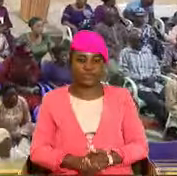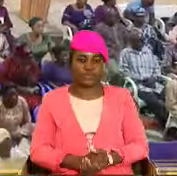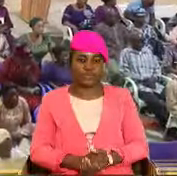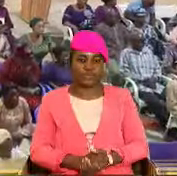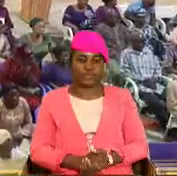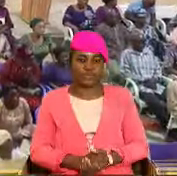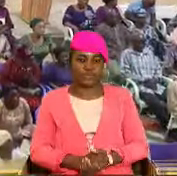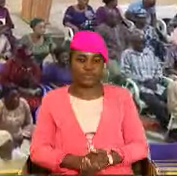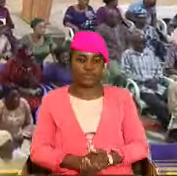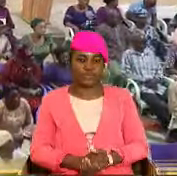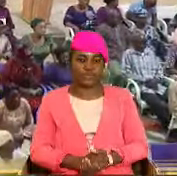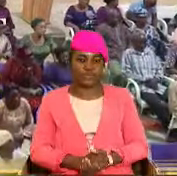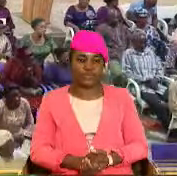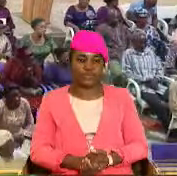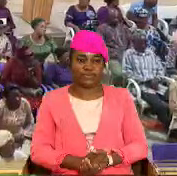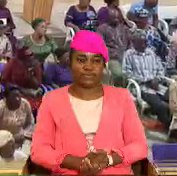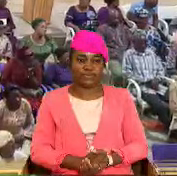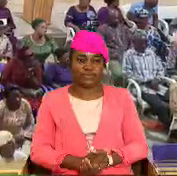s